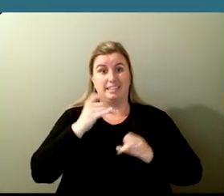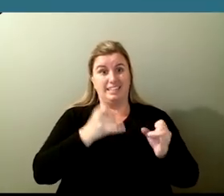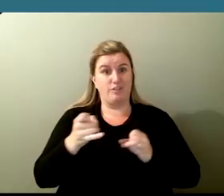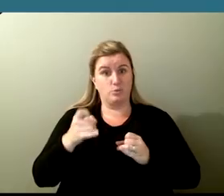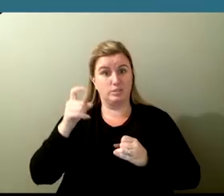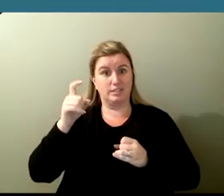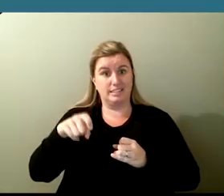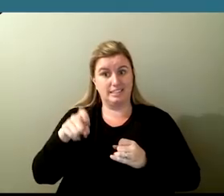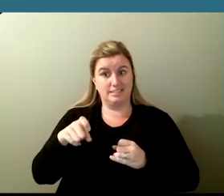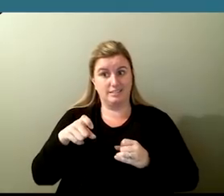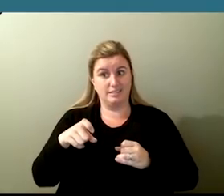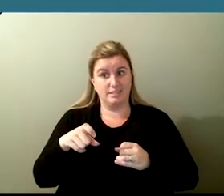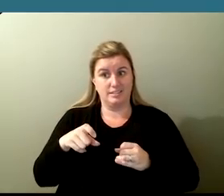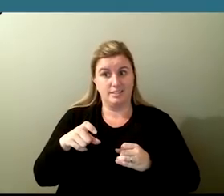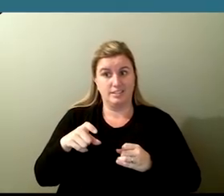of